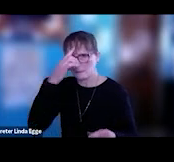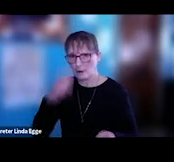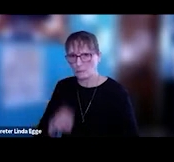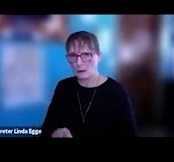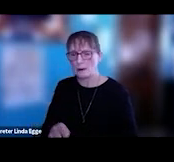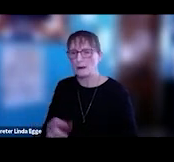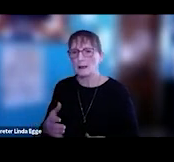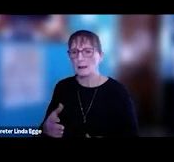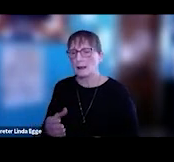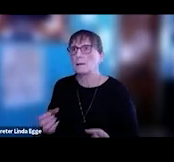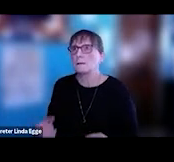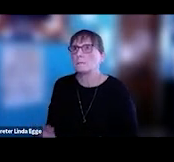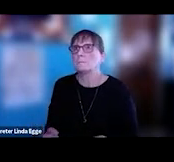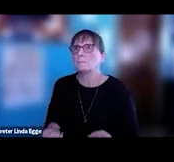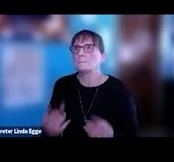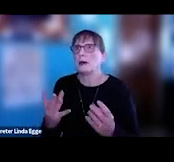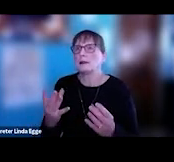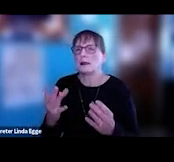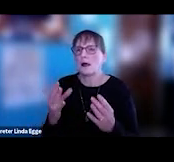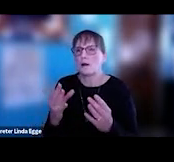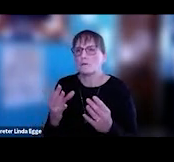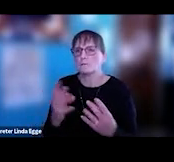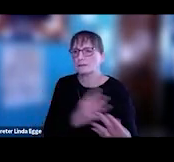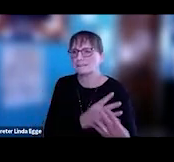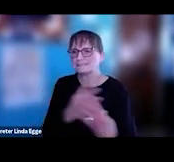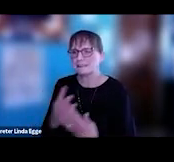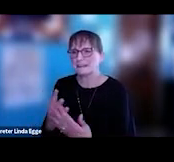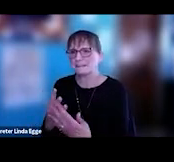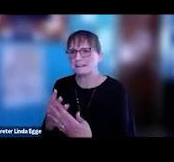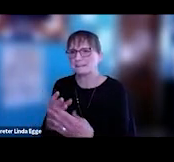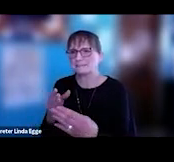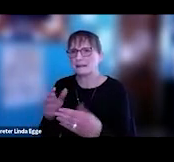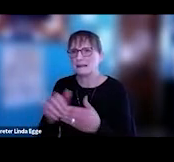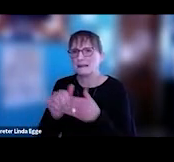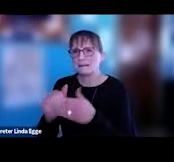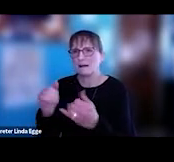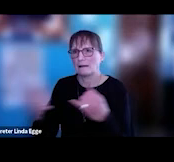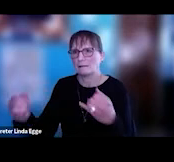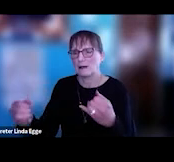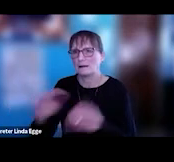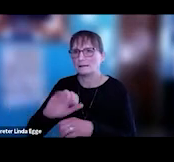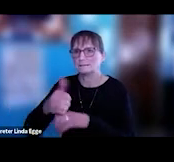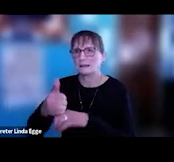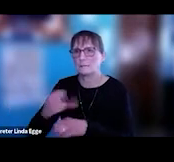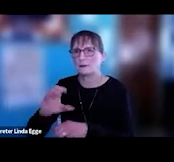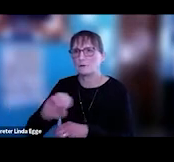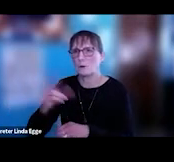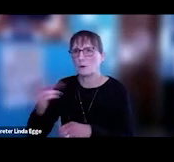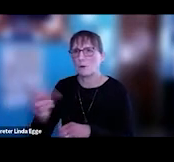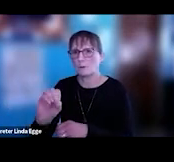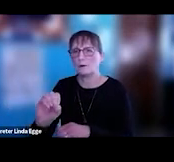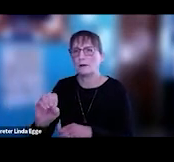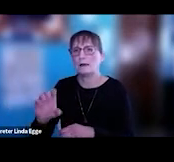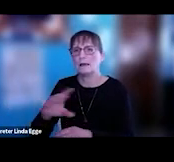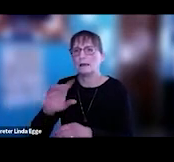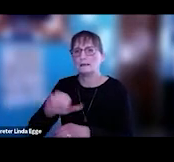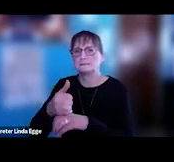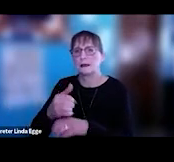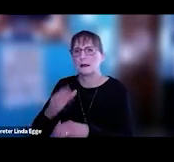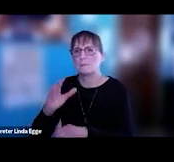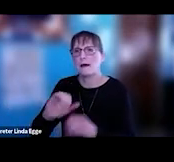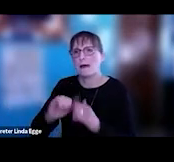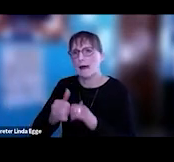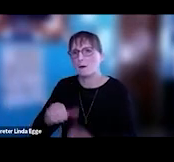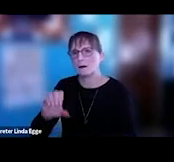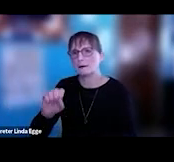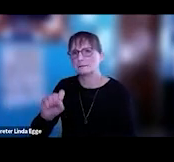Much of the sentencing guidelines and principles is set forth in Ohio by statute, and the